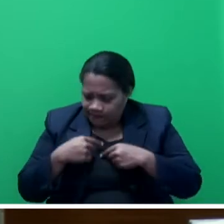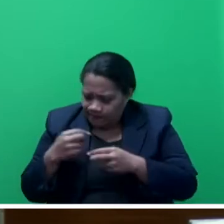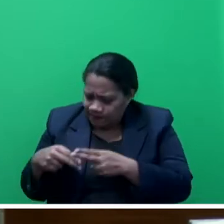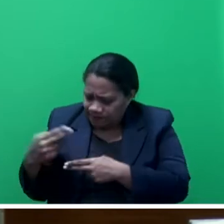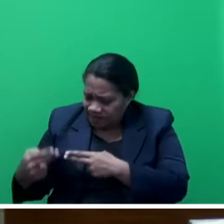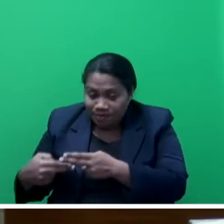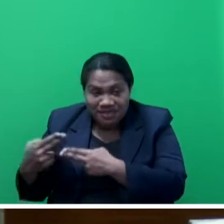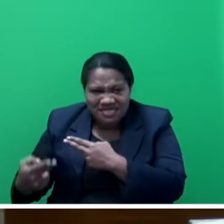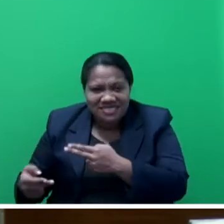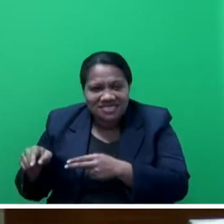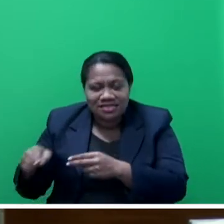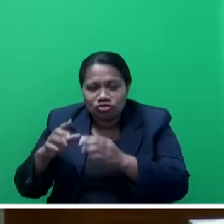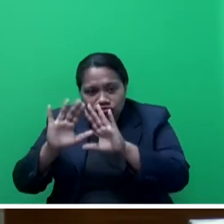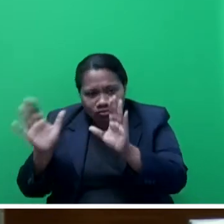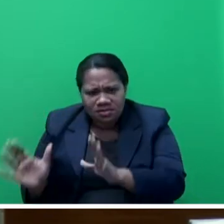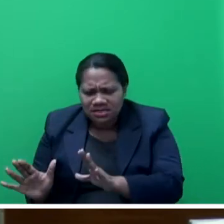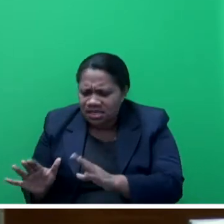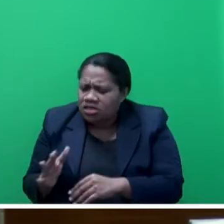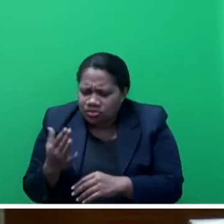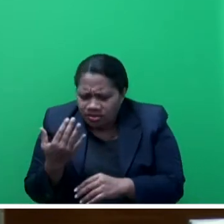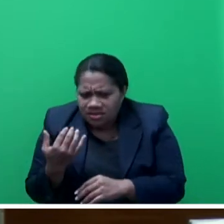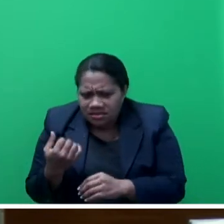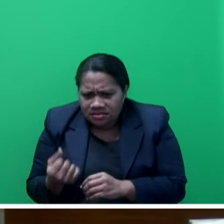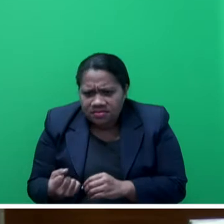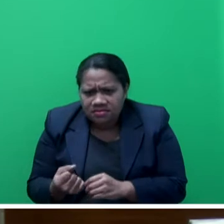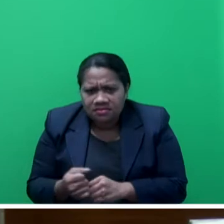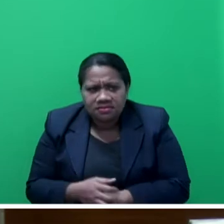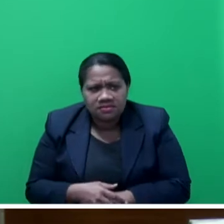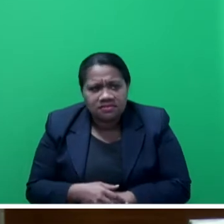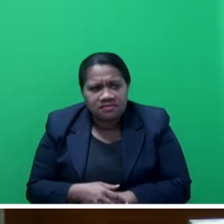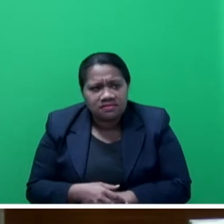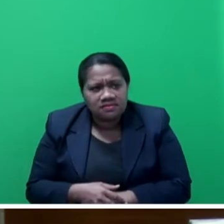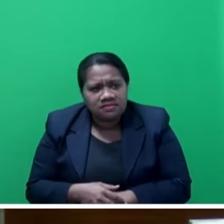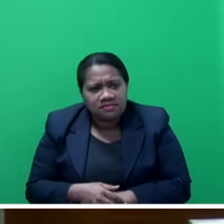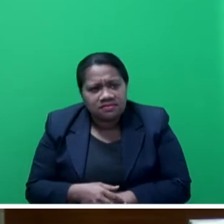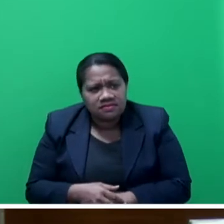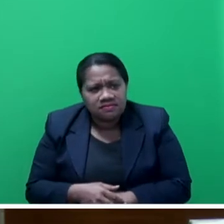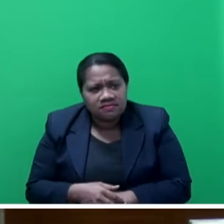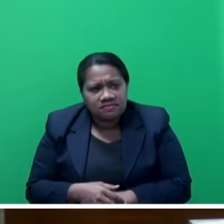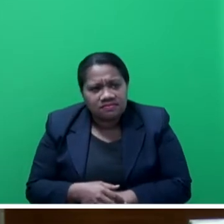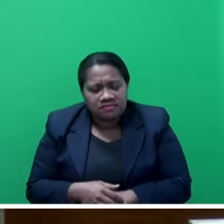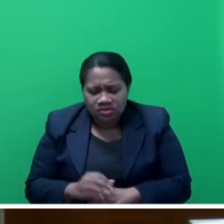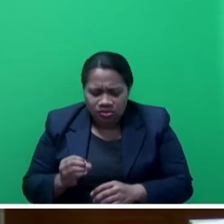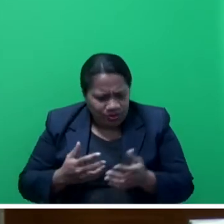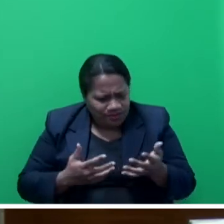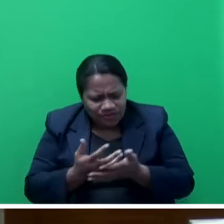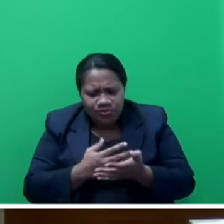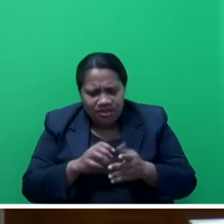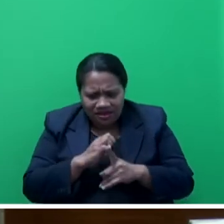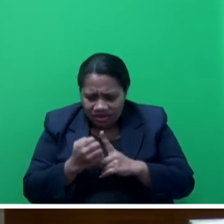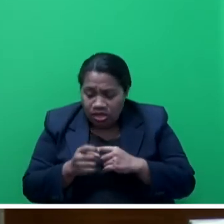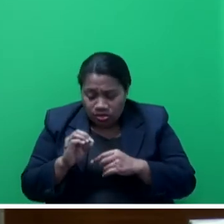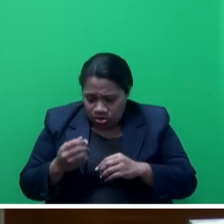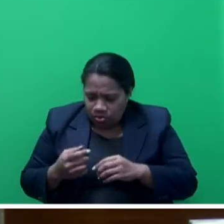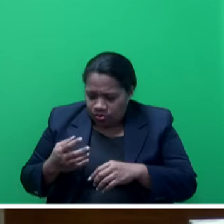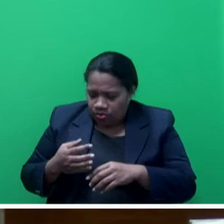So there are certain requirements that the villagers need to play in terms of ensuring that we protect these trees as they grow, protect the